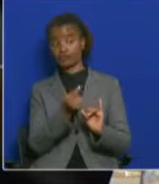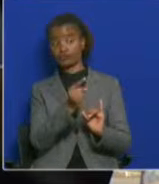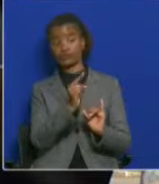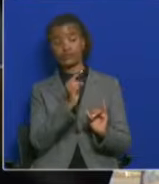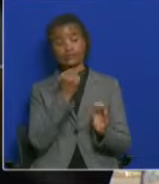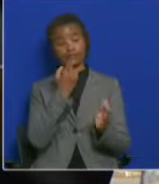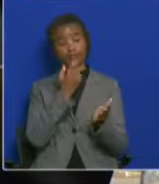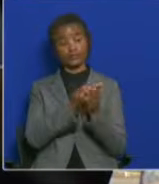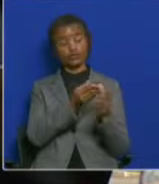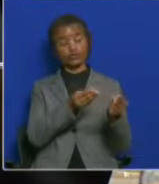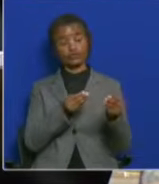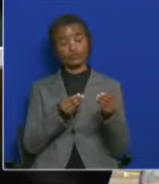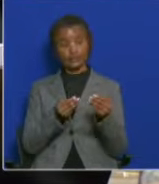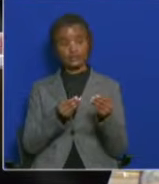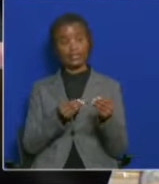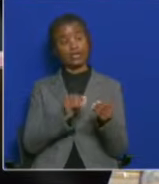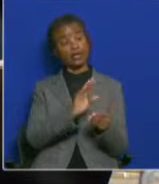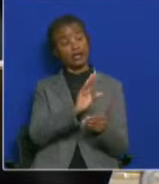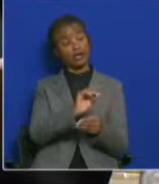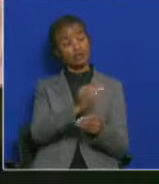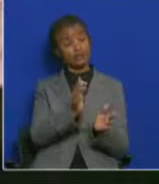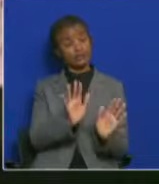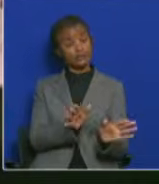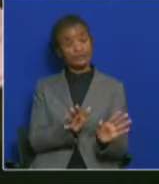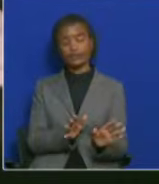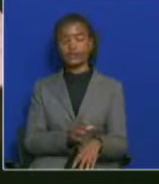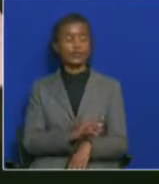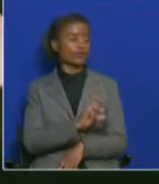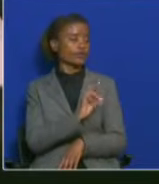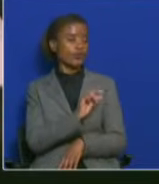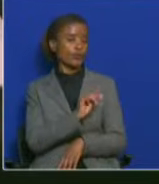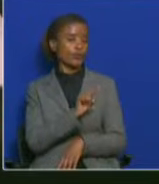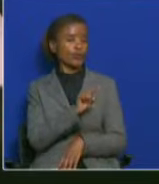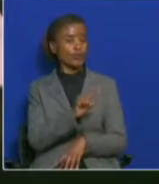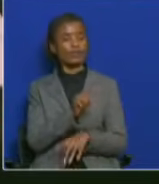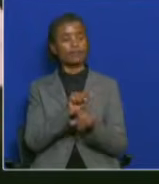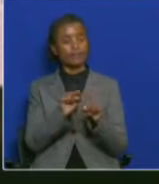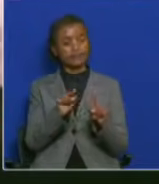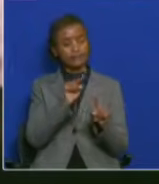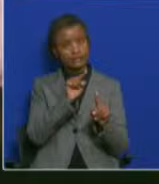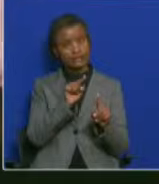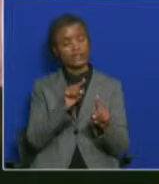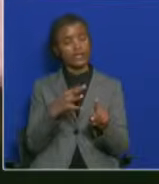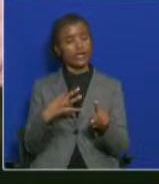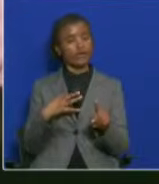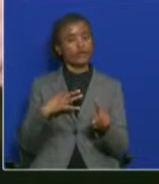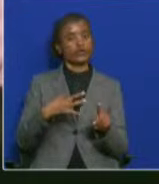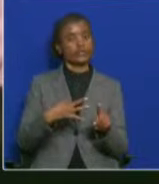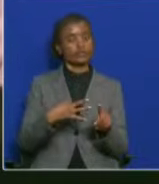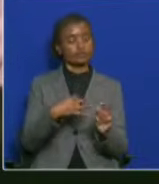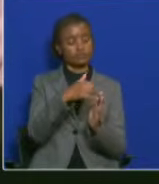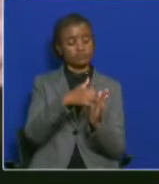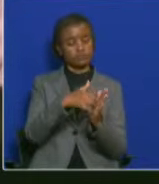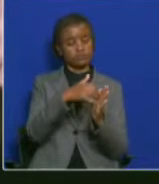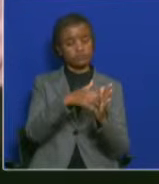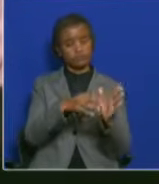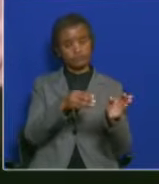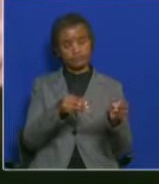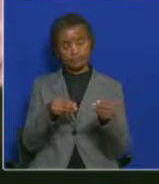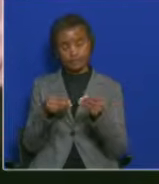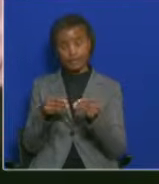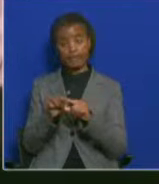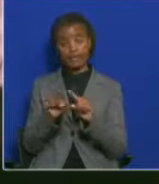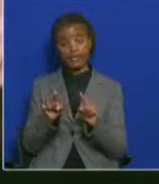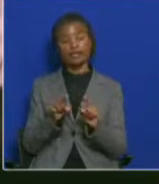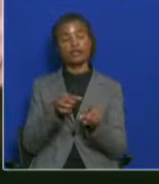voluntary submission, and it'll be apparent when I read this, the context in which they do make it. And as